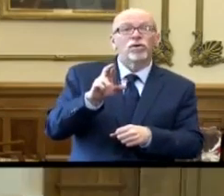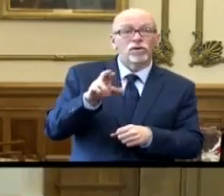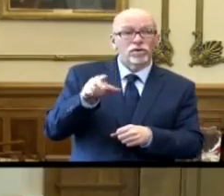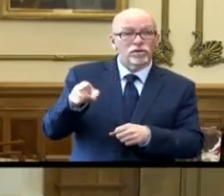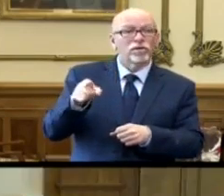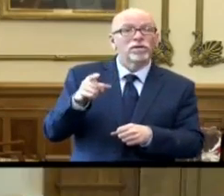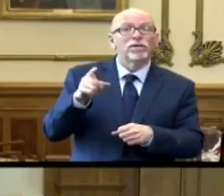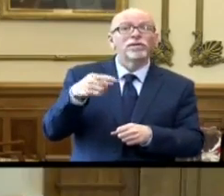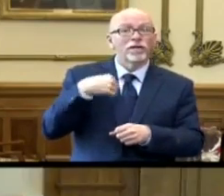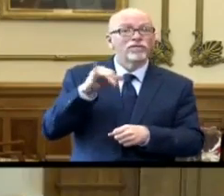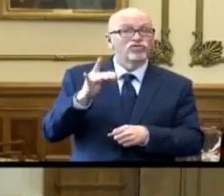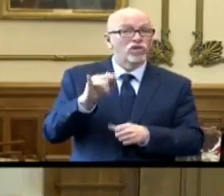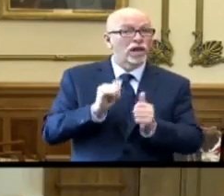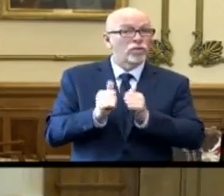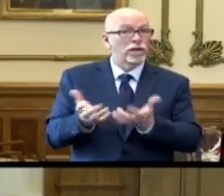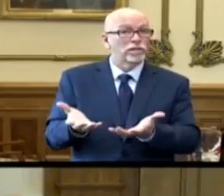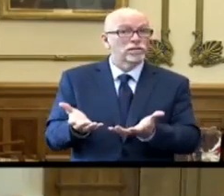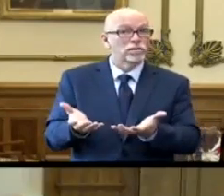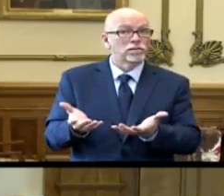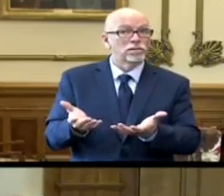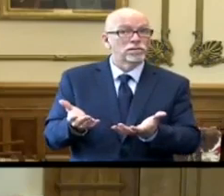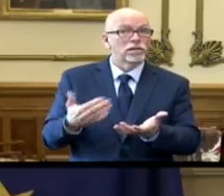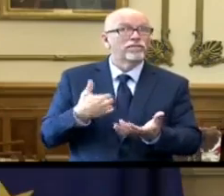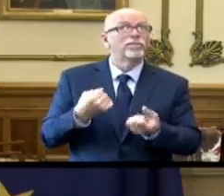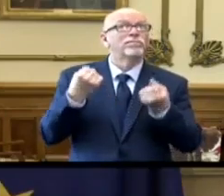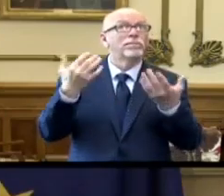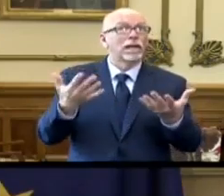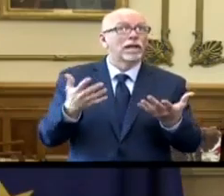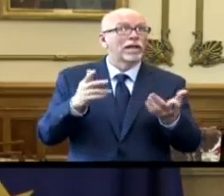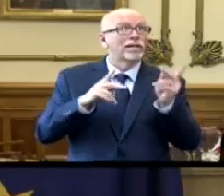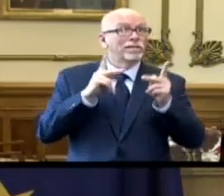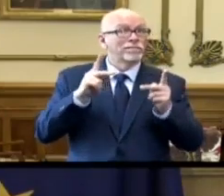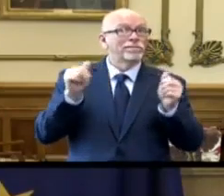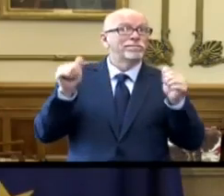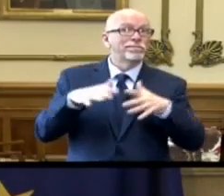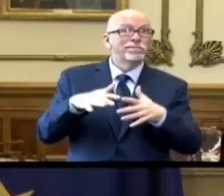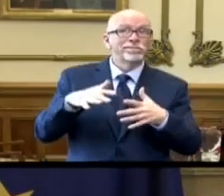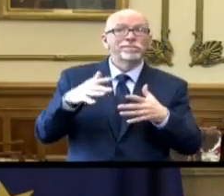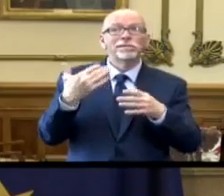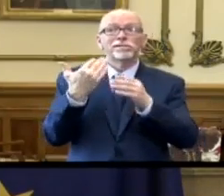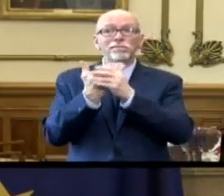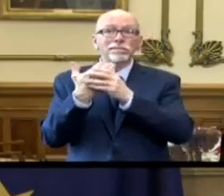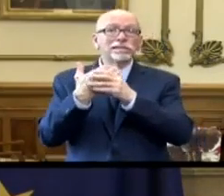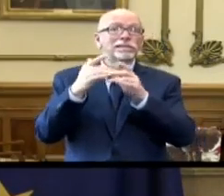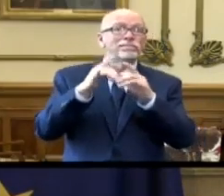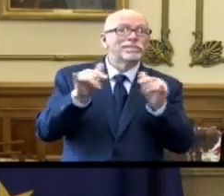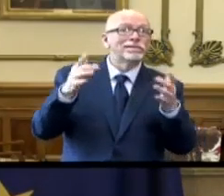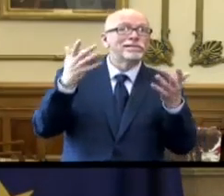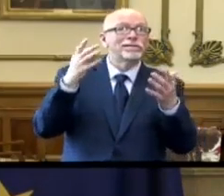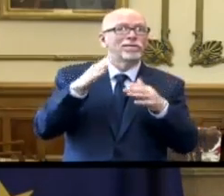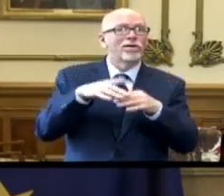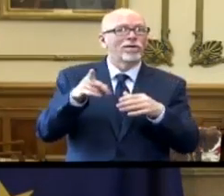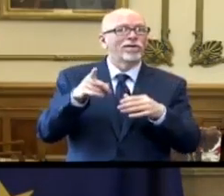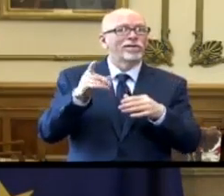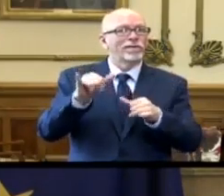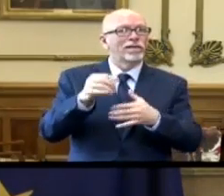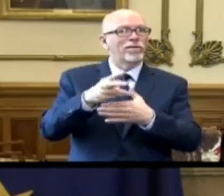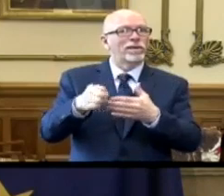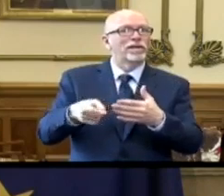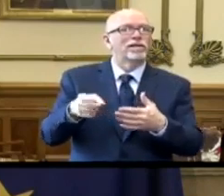they've got a July race, and there's a lot of picnics on that Independence Day weekend.